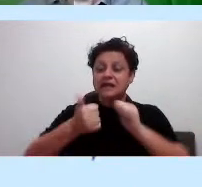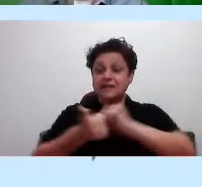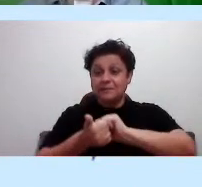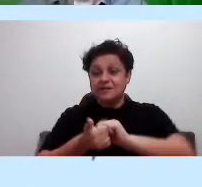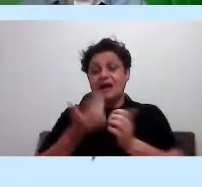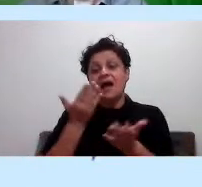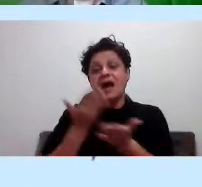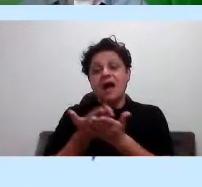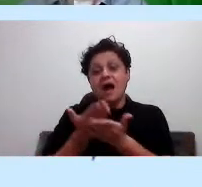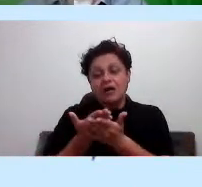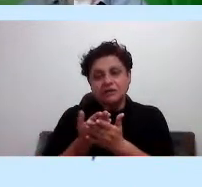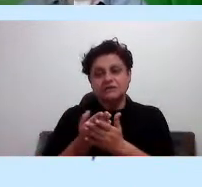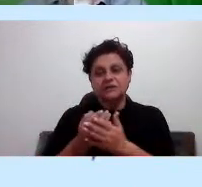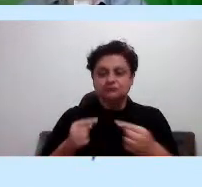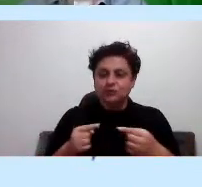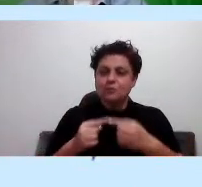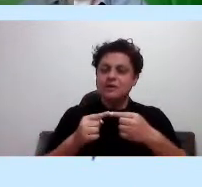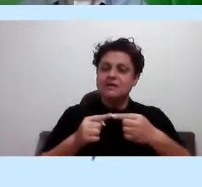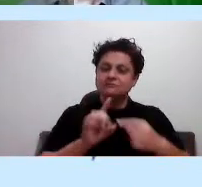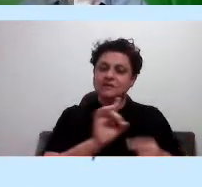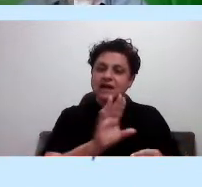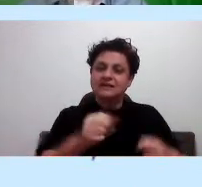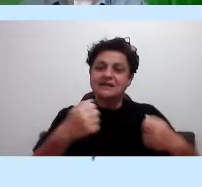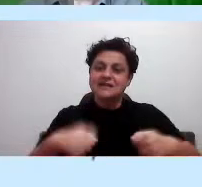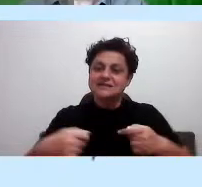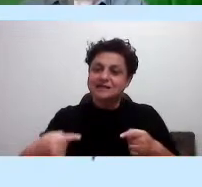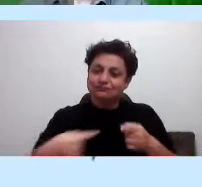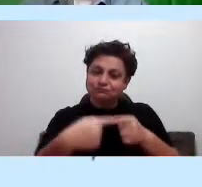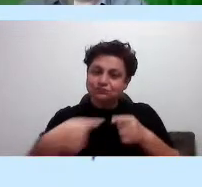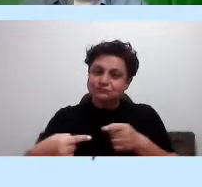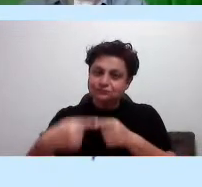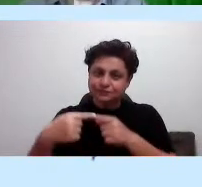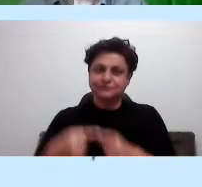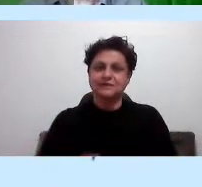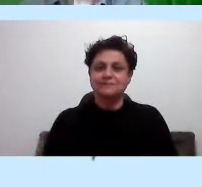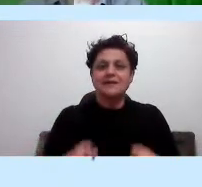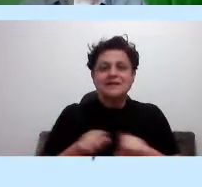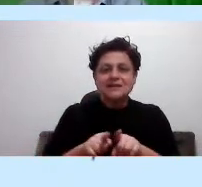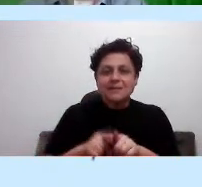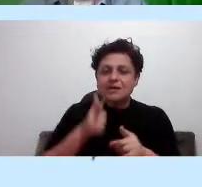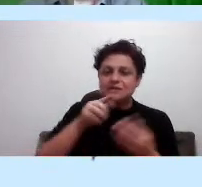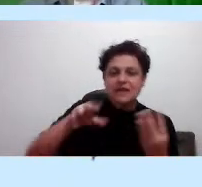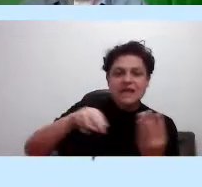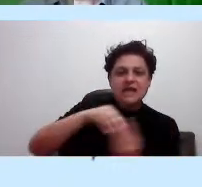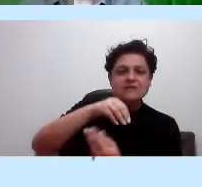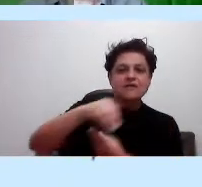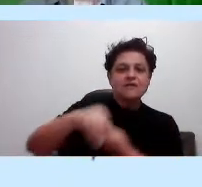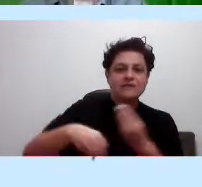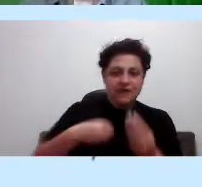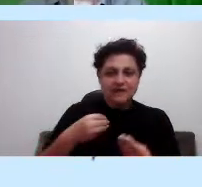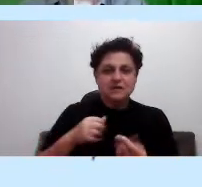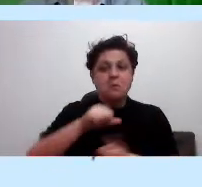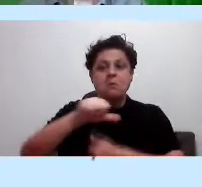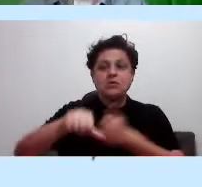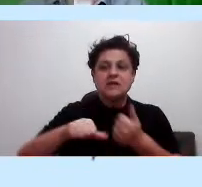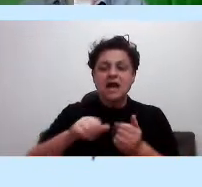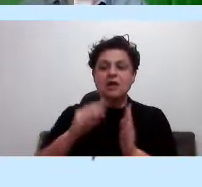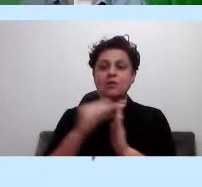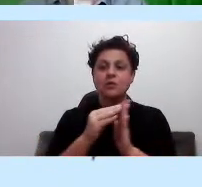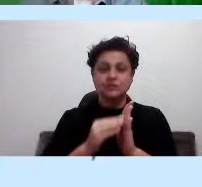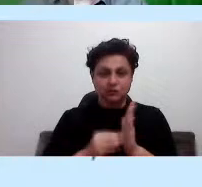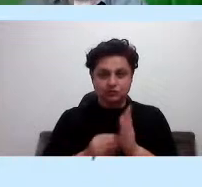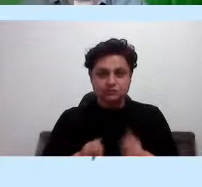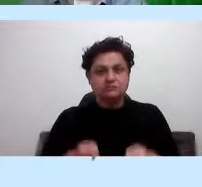Differentiation could involve changing the content, delivery, or methods of learning